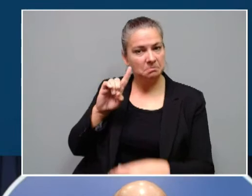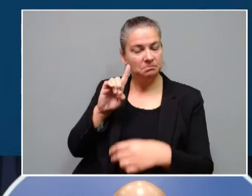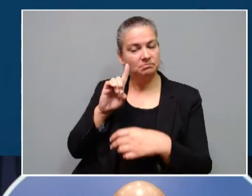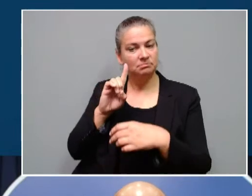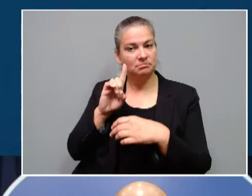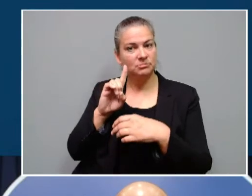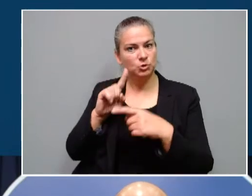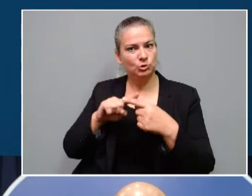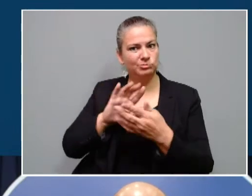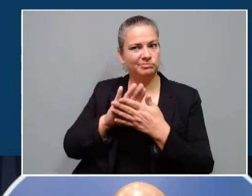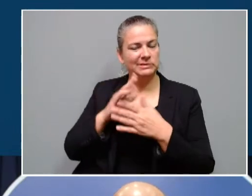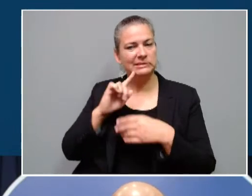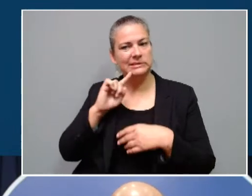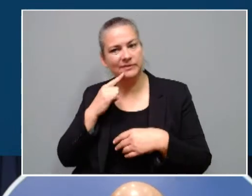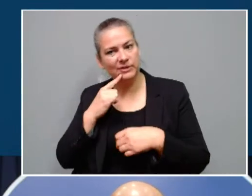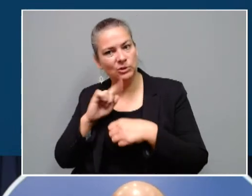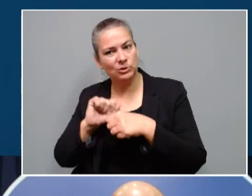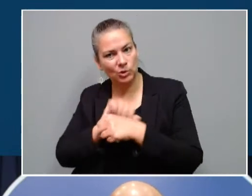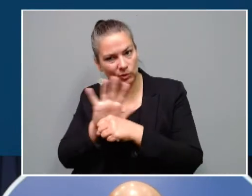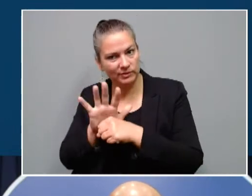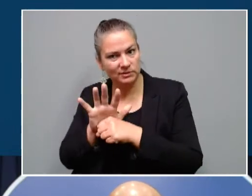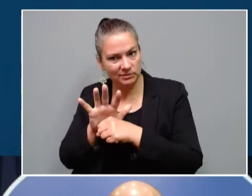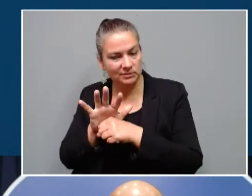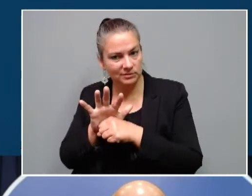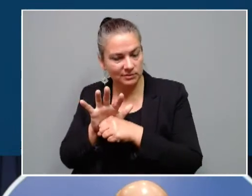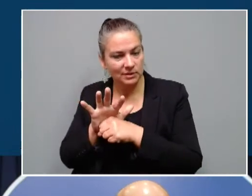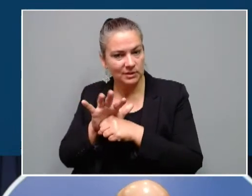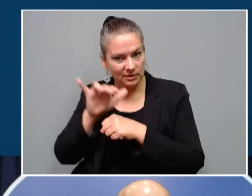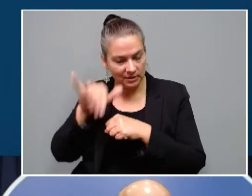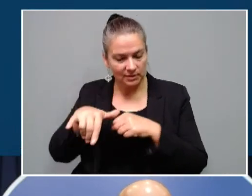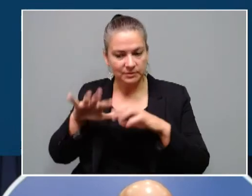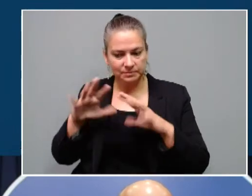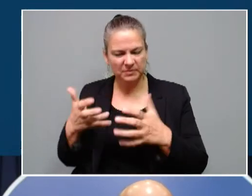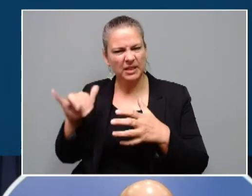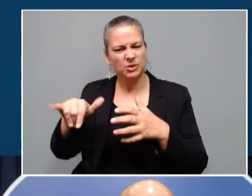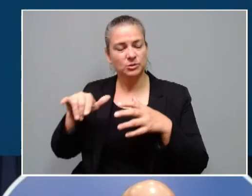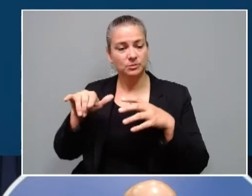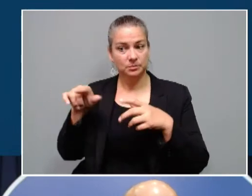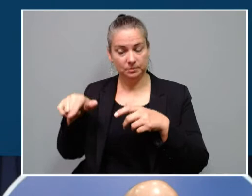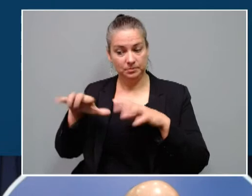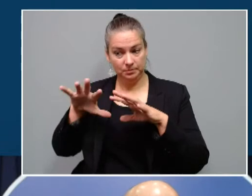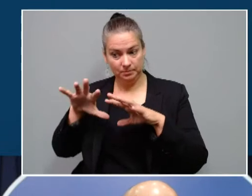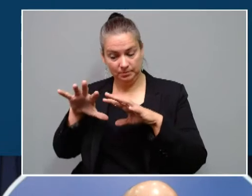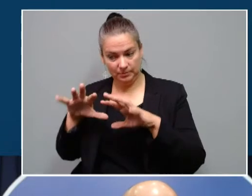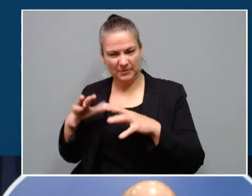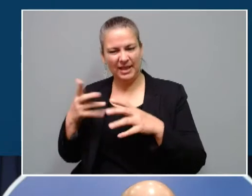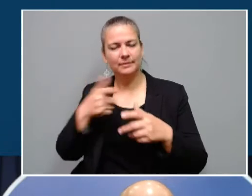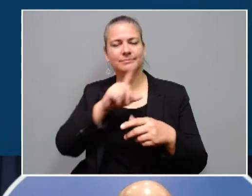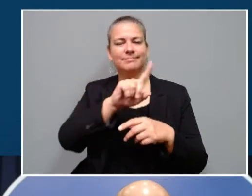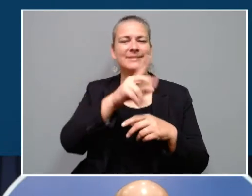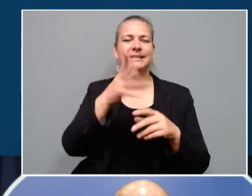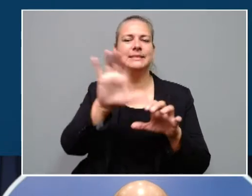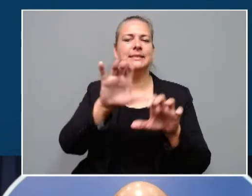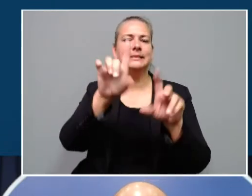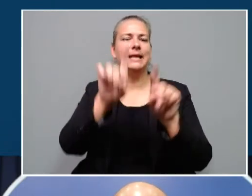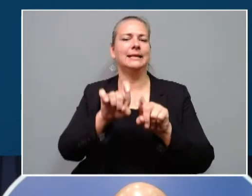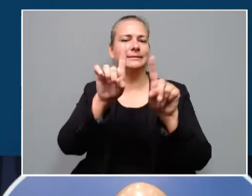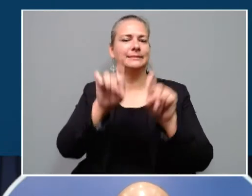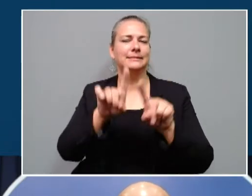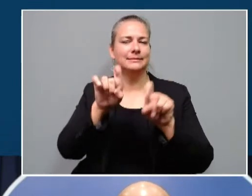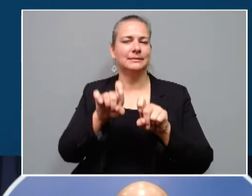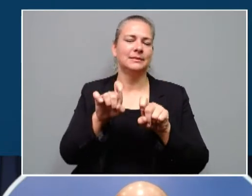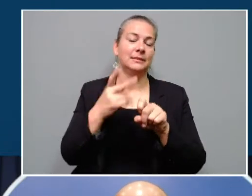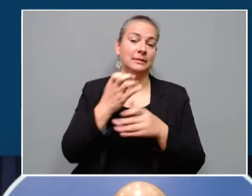was about 14% of the people in the placebo group, or the group that didn't get the medicine, went on to be hospitalized or die,